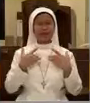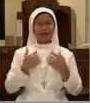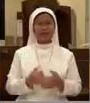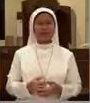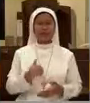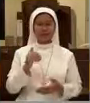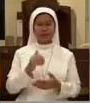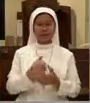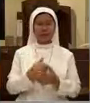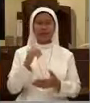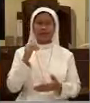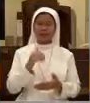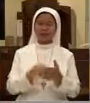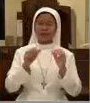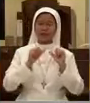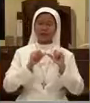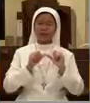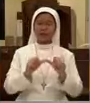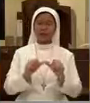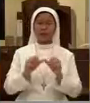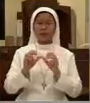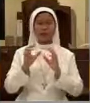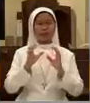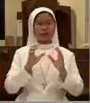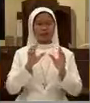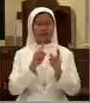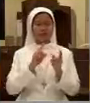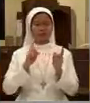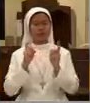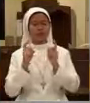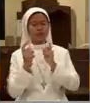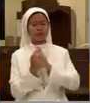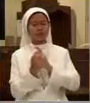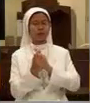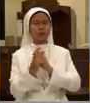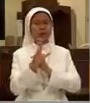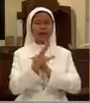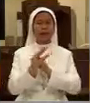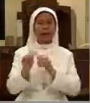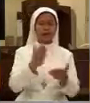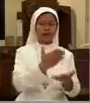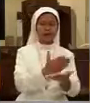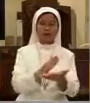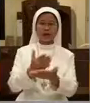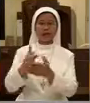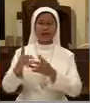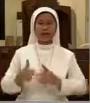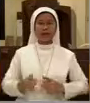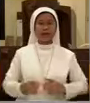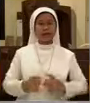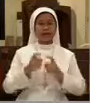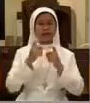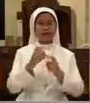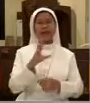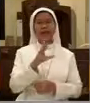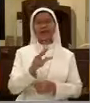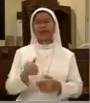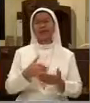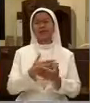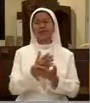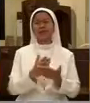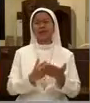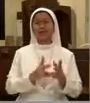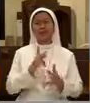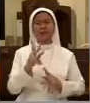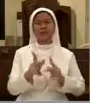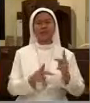life, in continuing conversion, but sharing the gift. Now, some people might